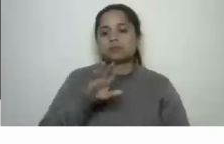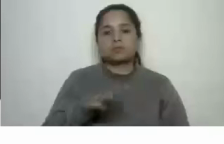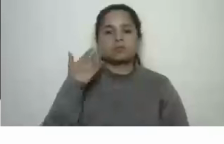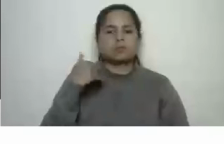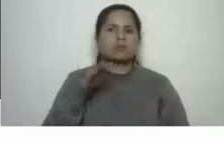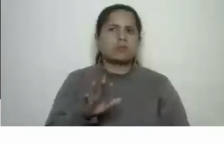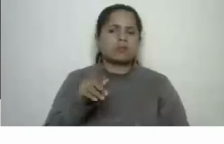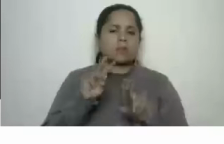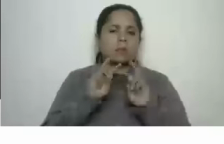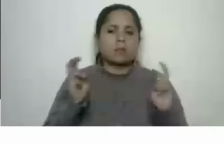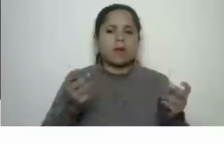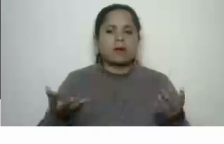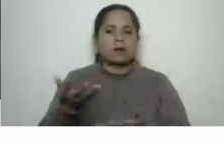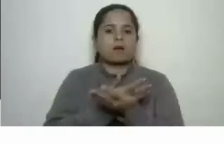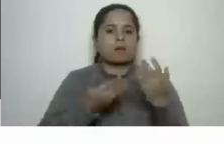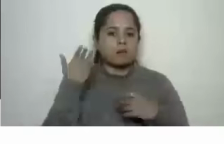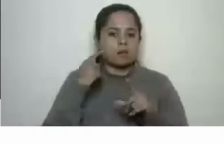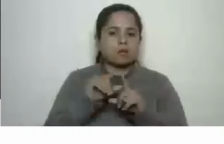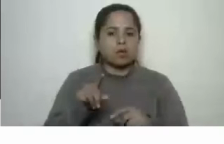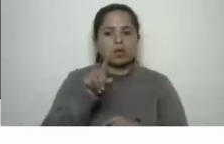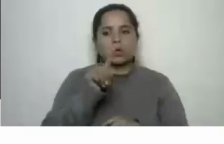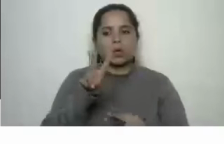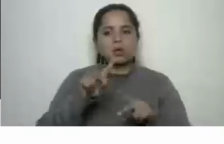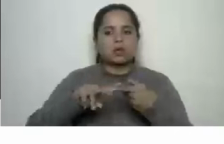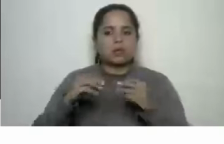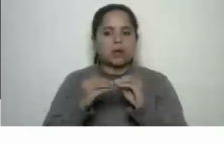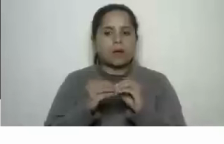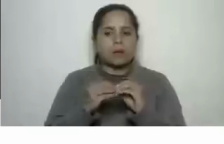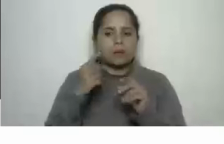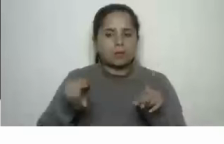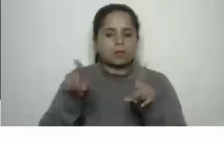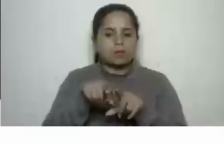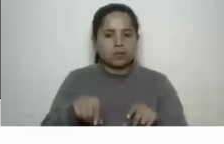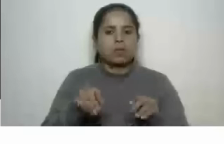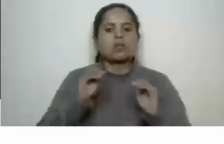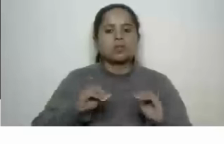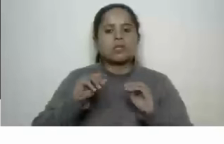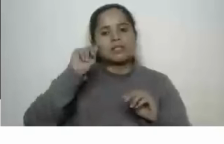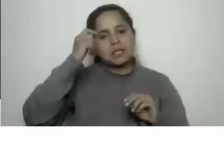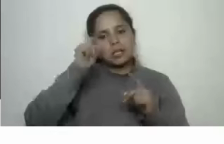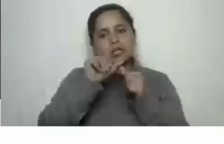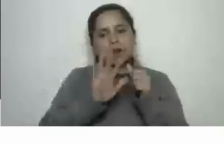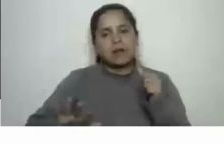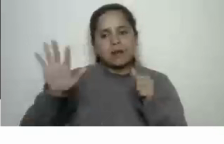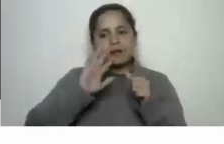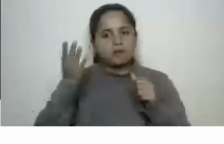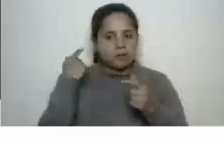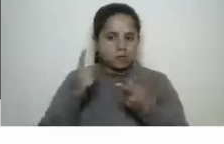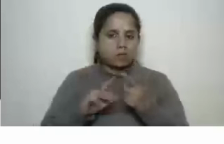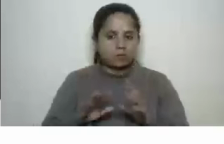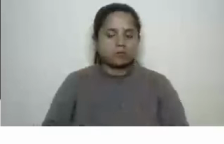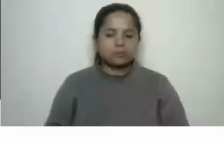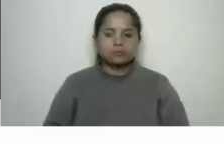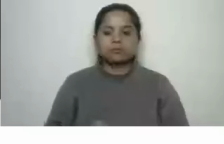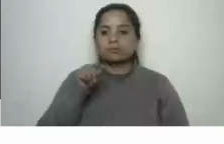There was a panel discussion conducted on 12th February on this very platform, Teaching English Asia. And Anne